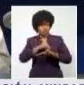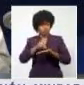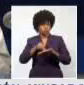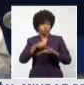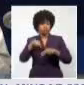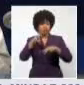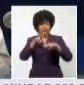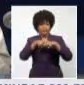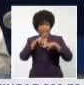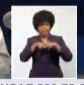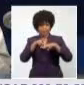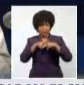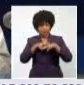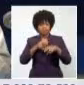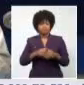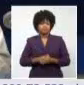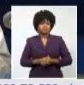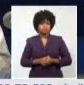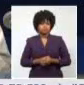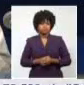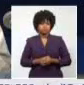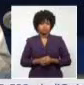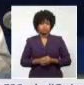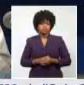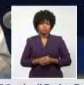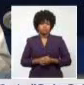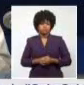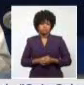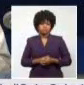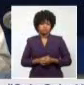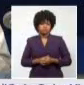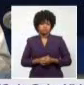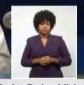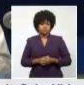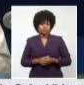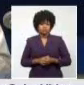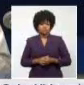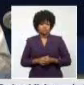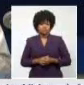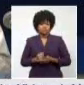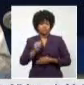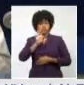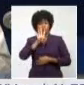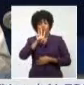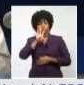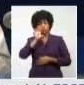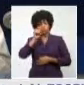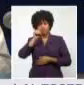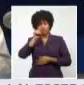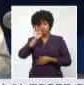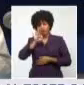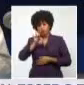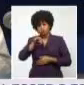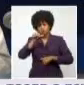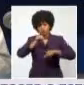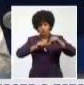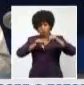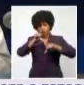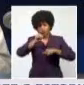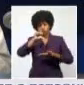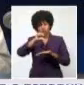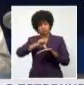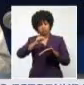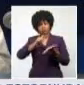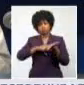Medicine, 408 in the laboratory of the Provincial Center for Hygiene, Epidemiology and Microbiology